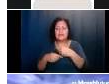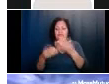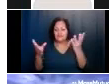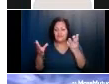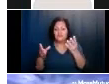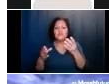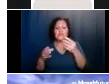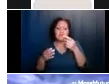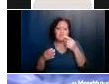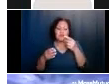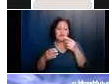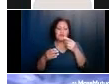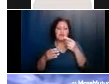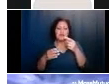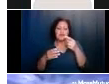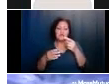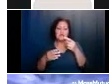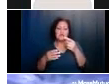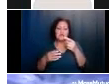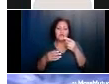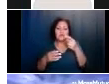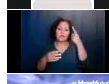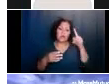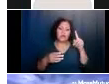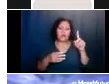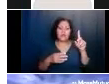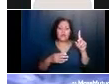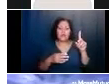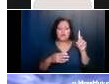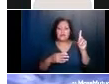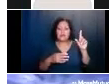the beneficiary. Typically involves